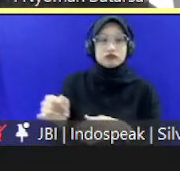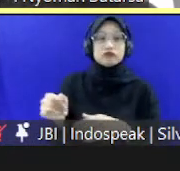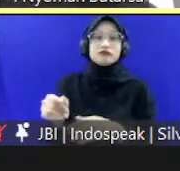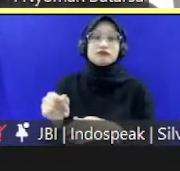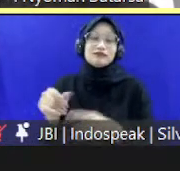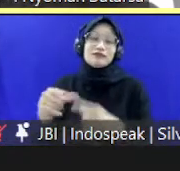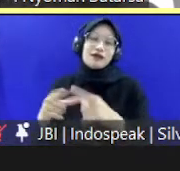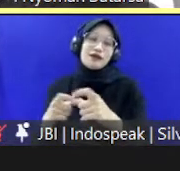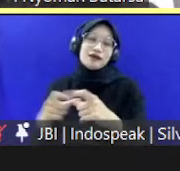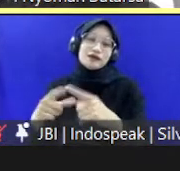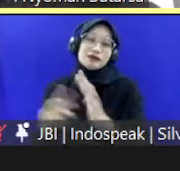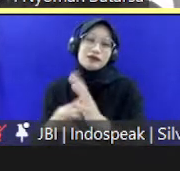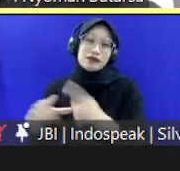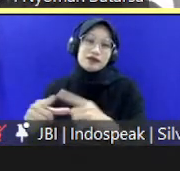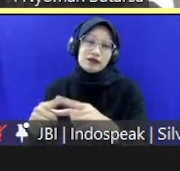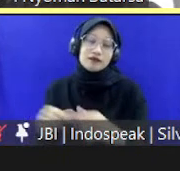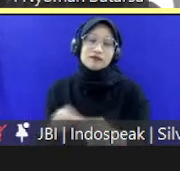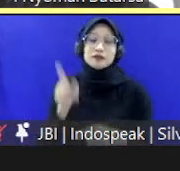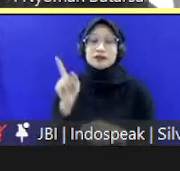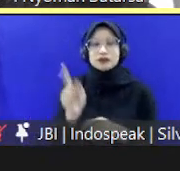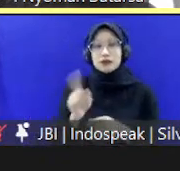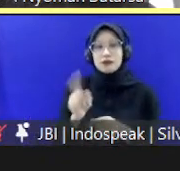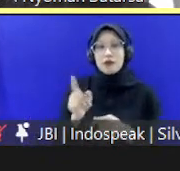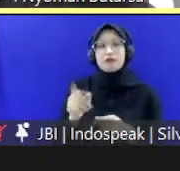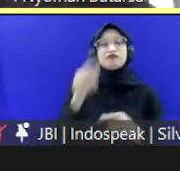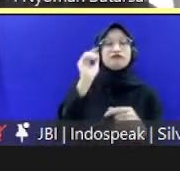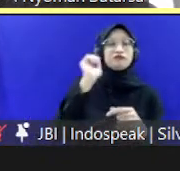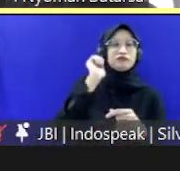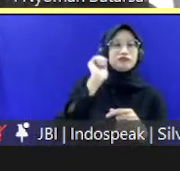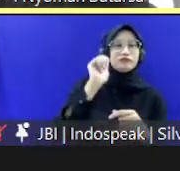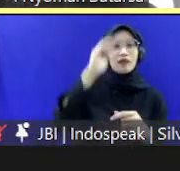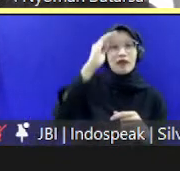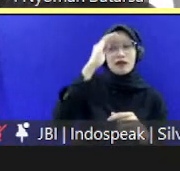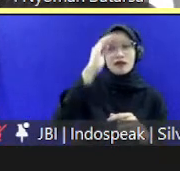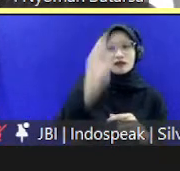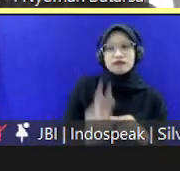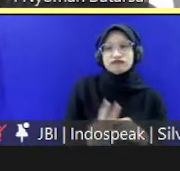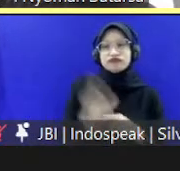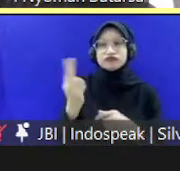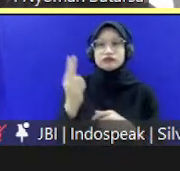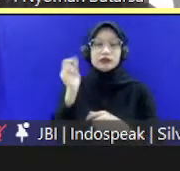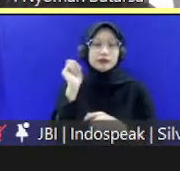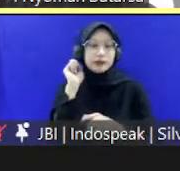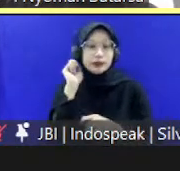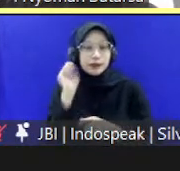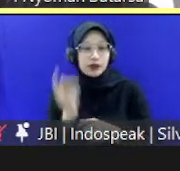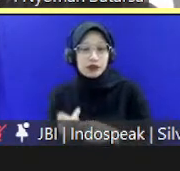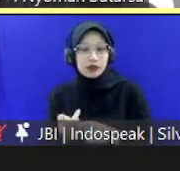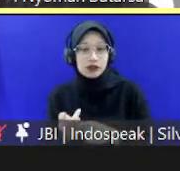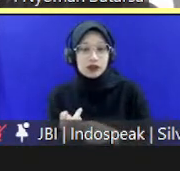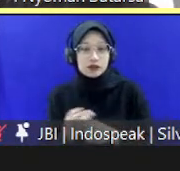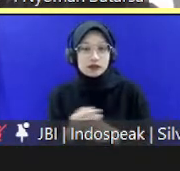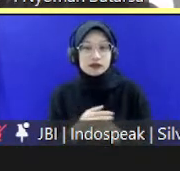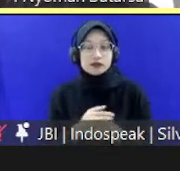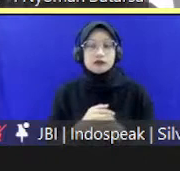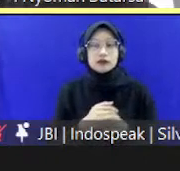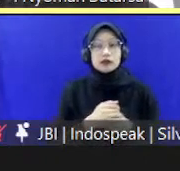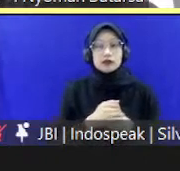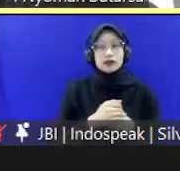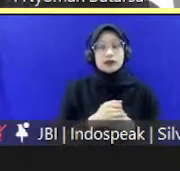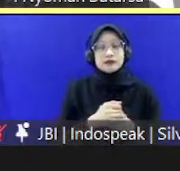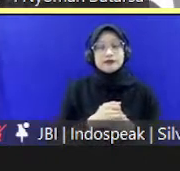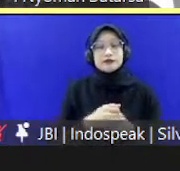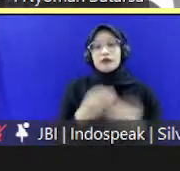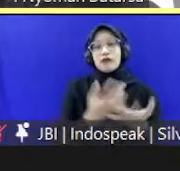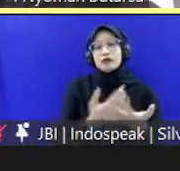societal expectation. She was perceived as deviant and socially sick for transferring her gender role from men to